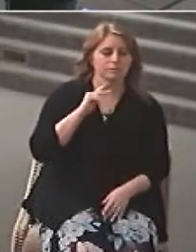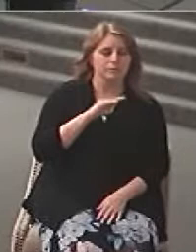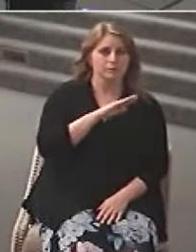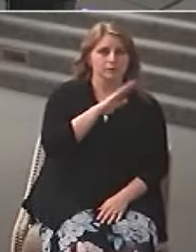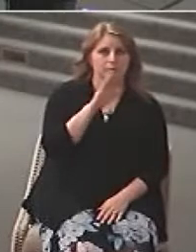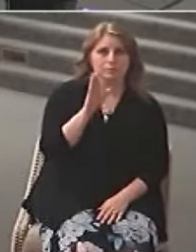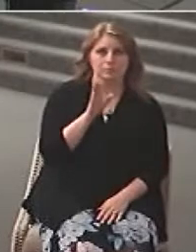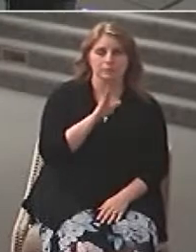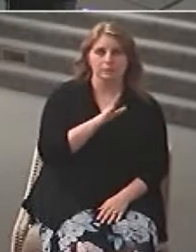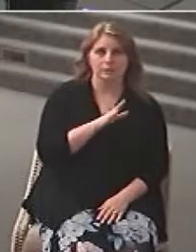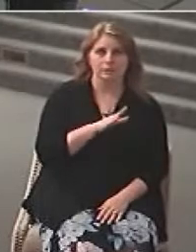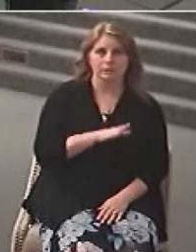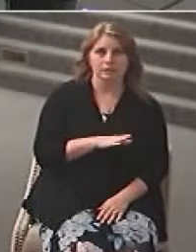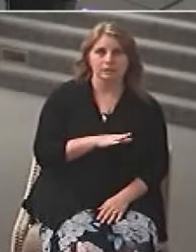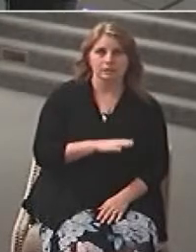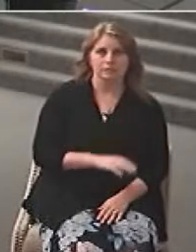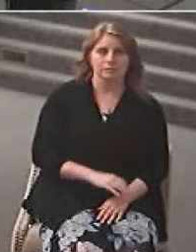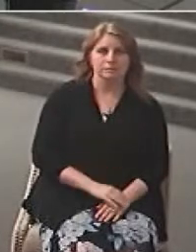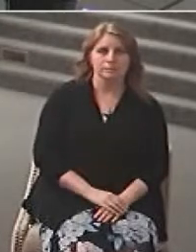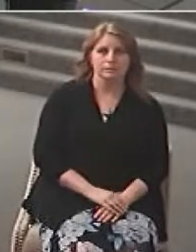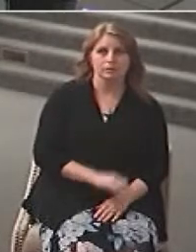never turn back,